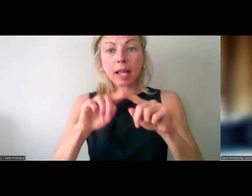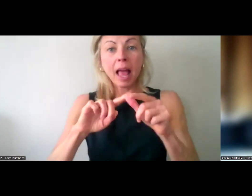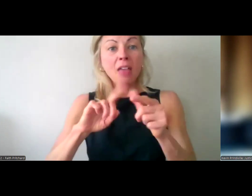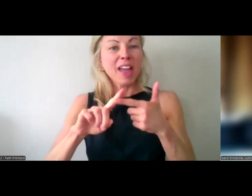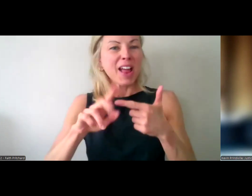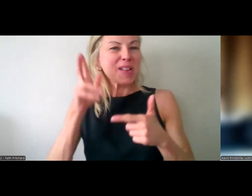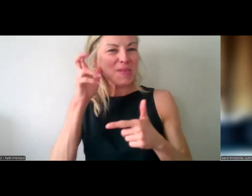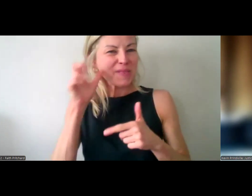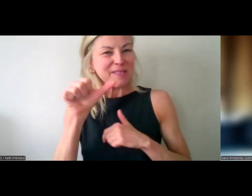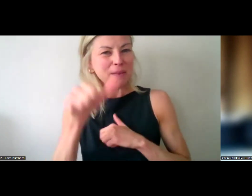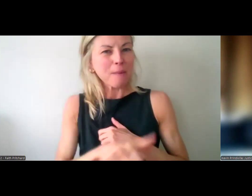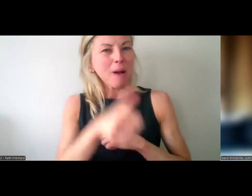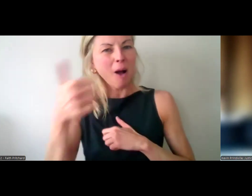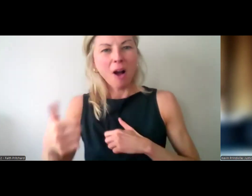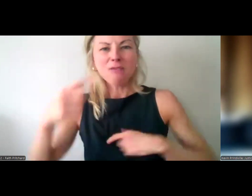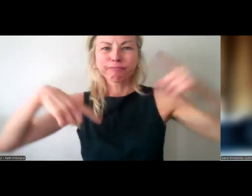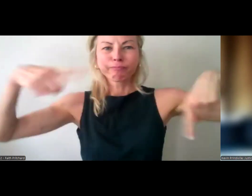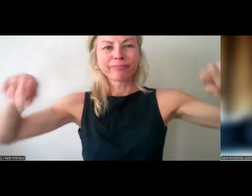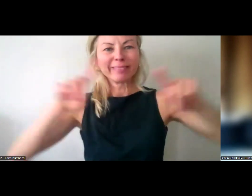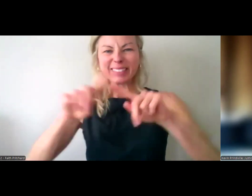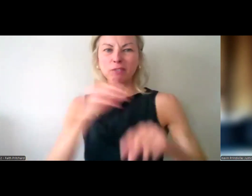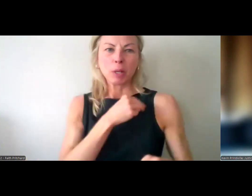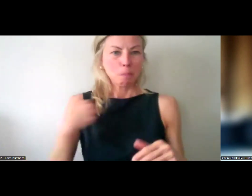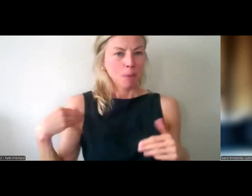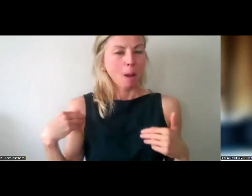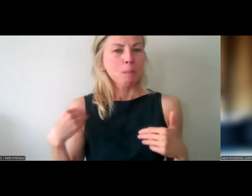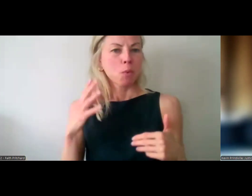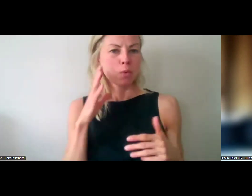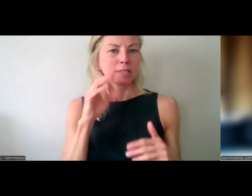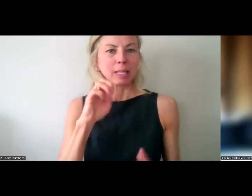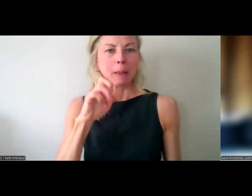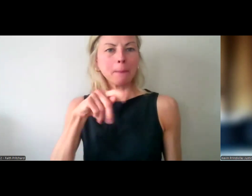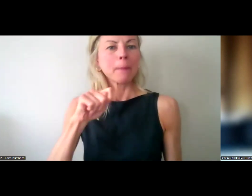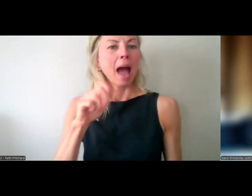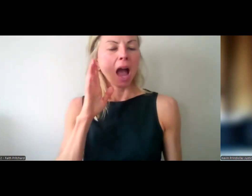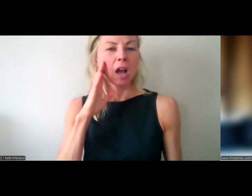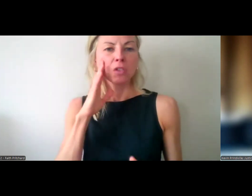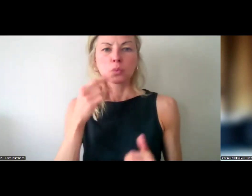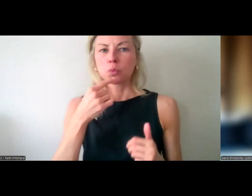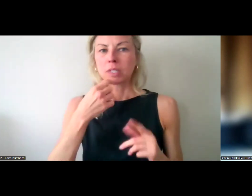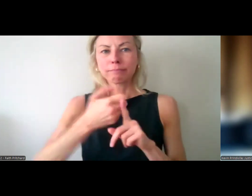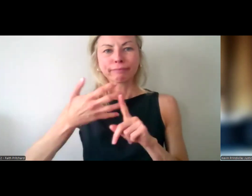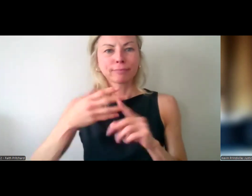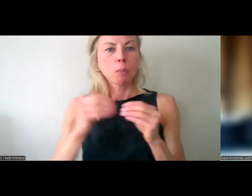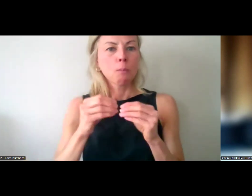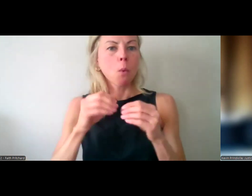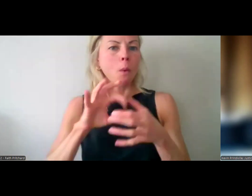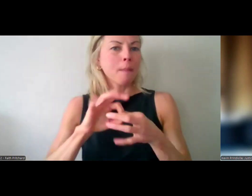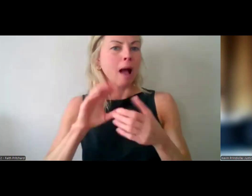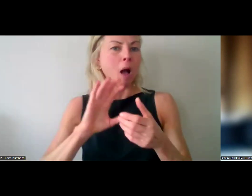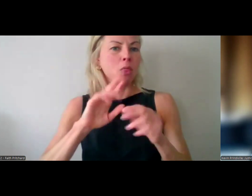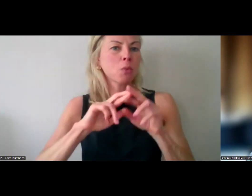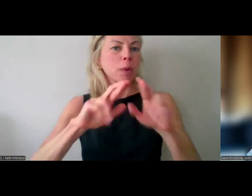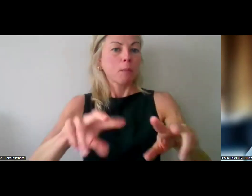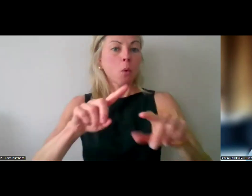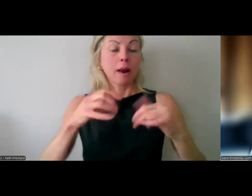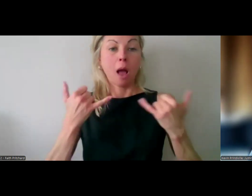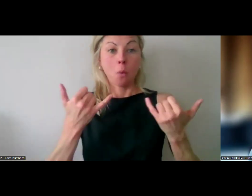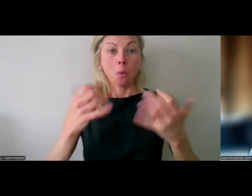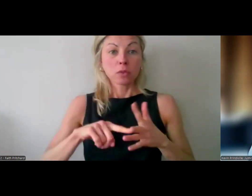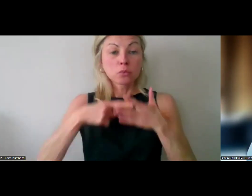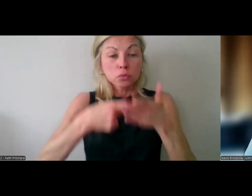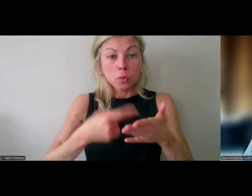from a variety of Impact Committee members as we work through the rest of the substance of the report. But why don't I go ahead and jump in to say that the